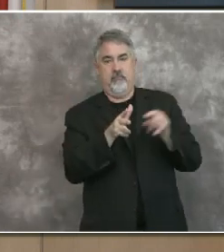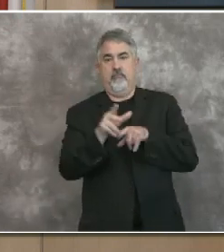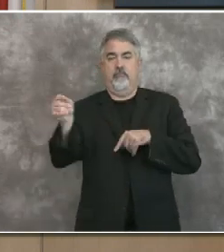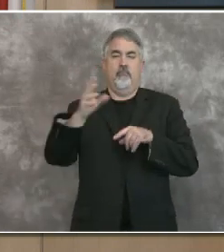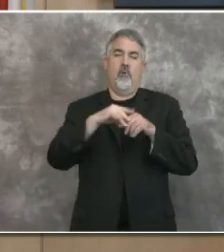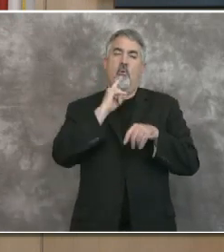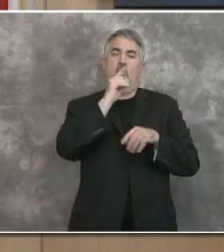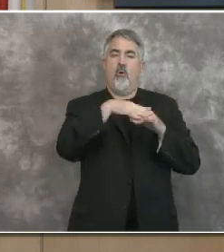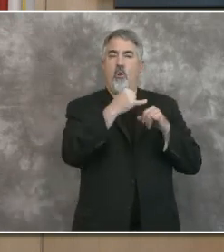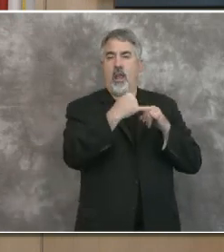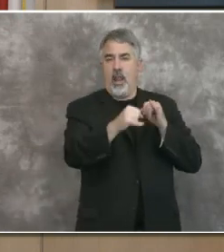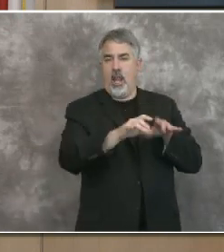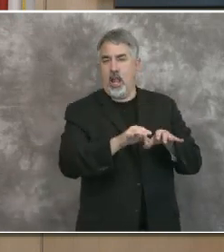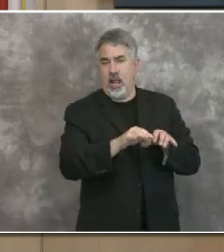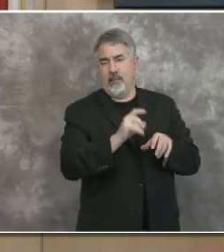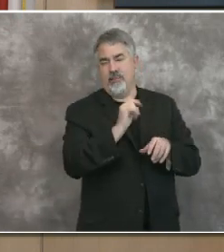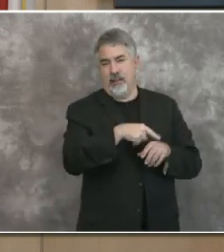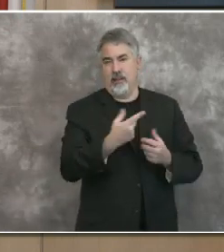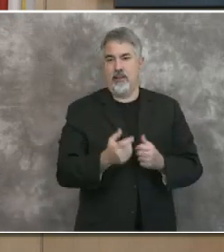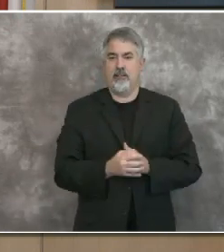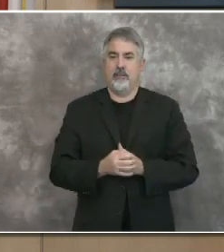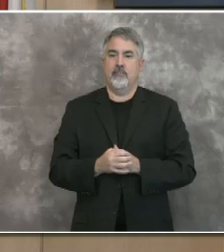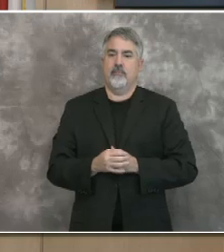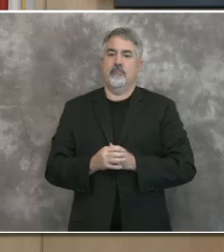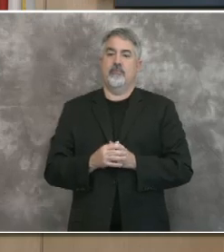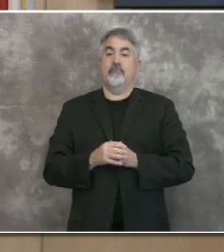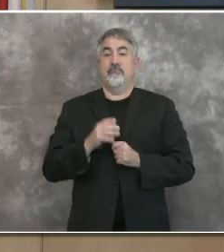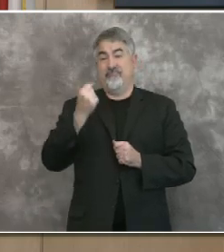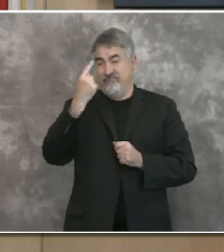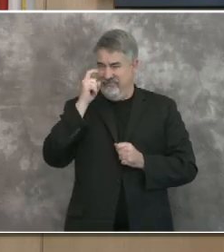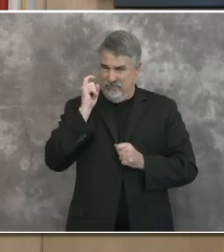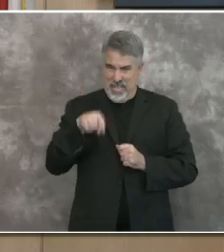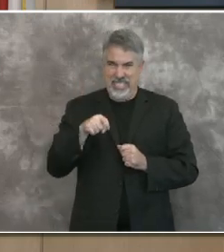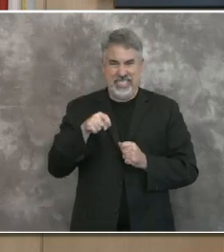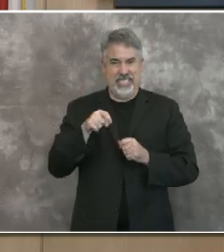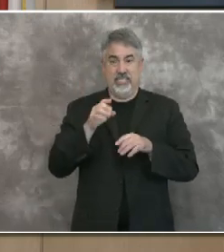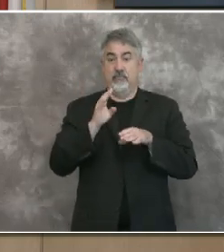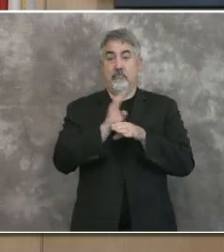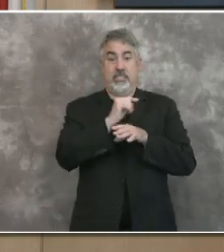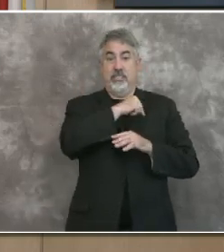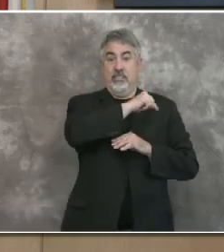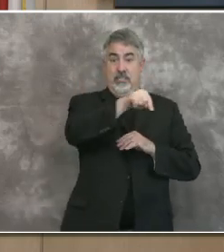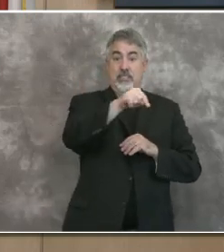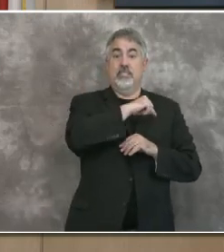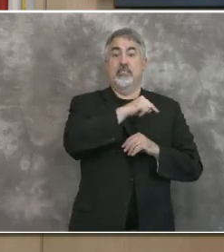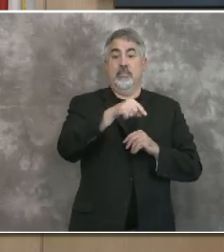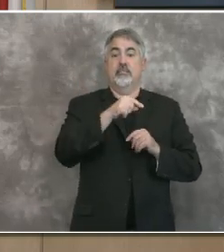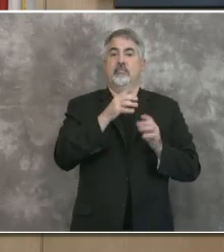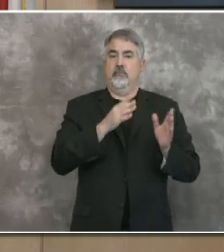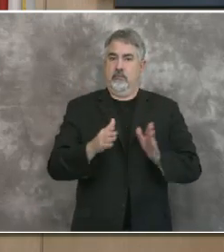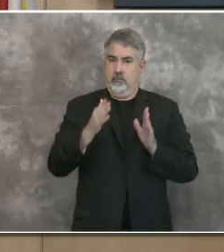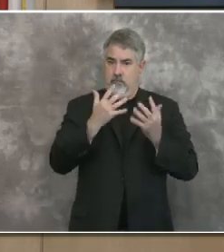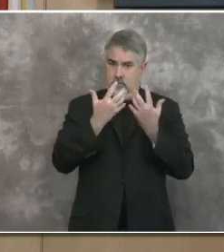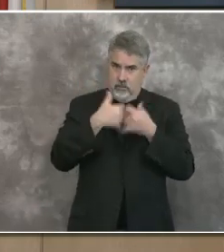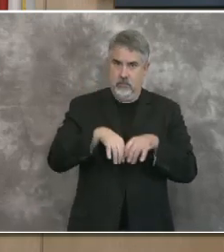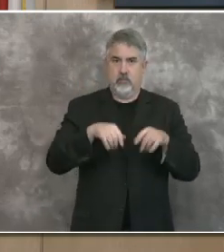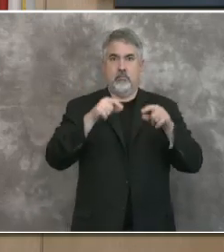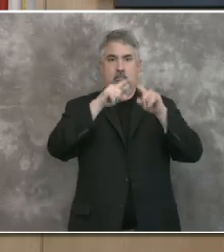All reopened businesses must prepare and post a safe reopening plan for each of their facilities in the